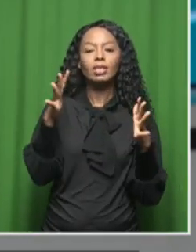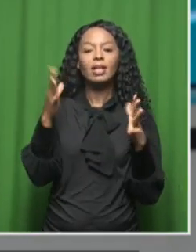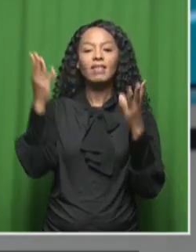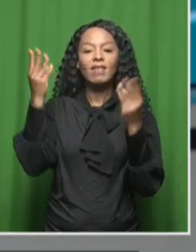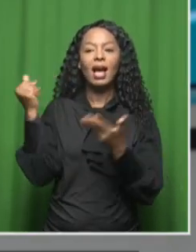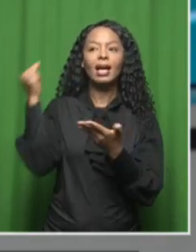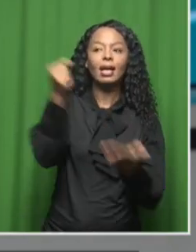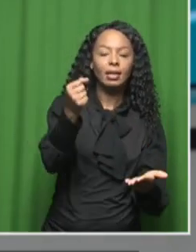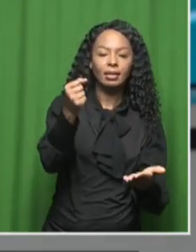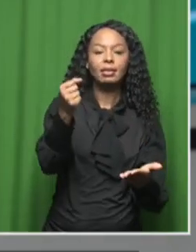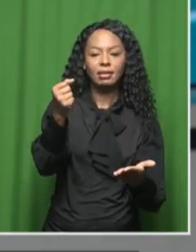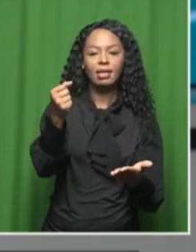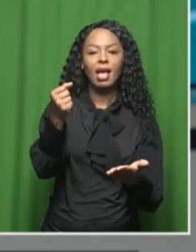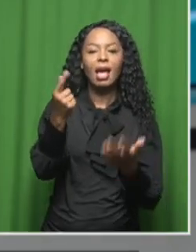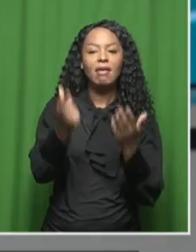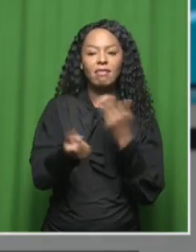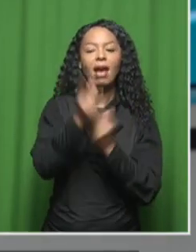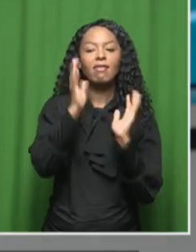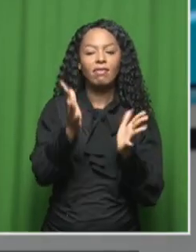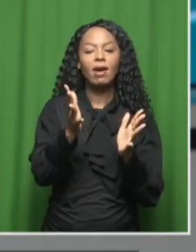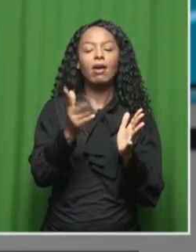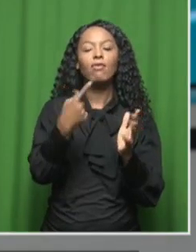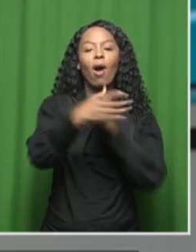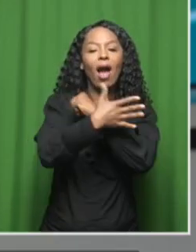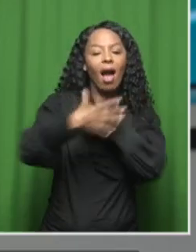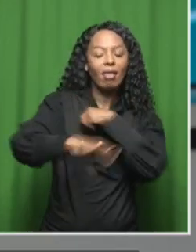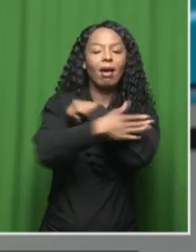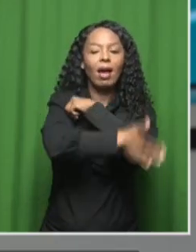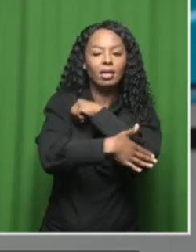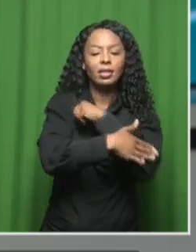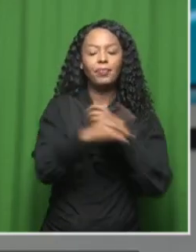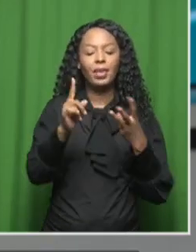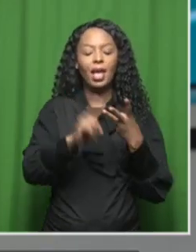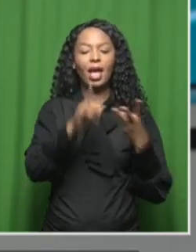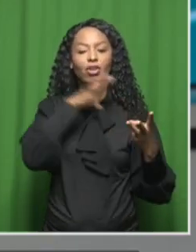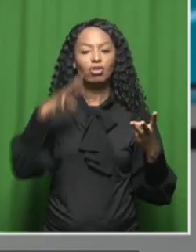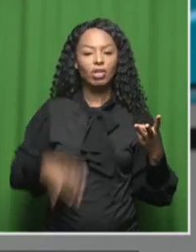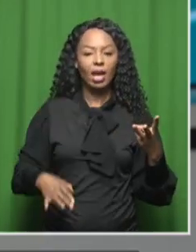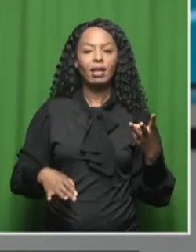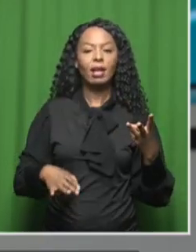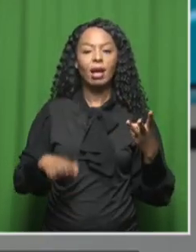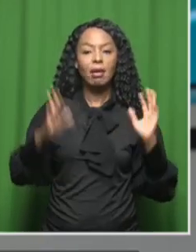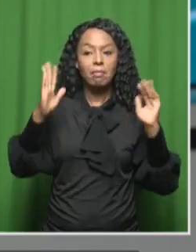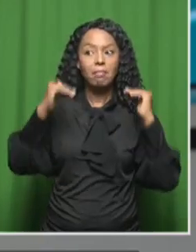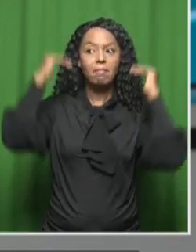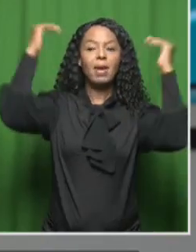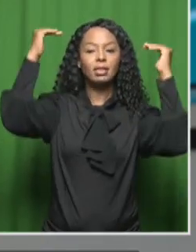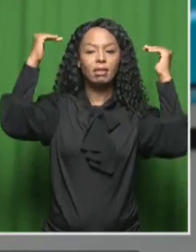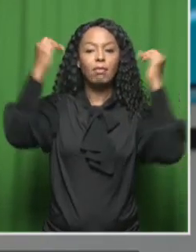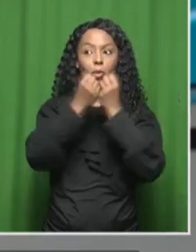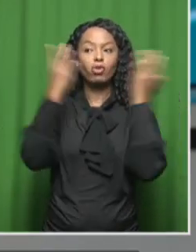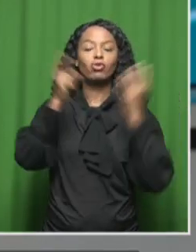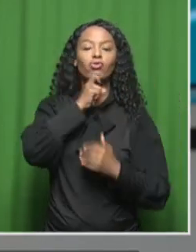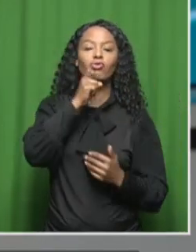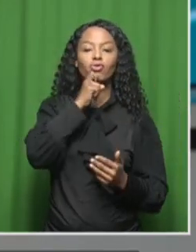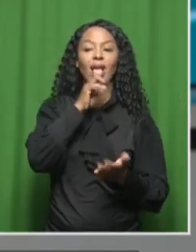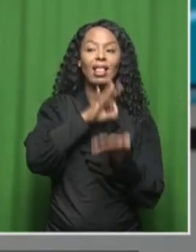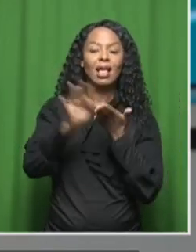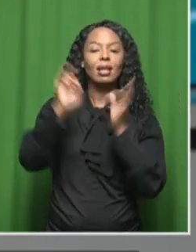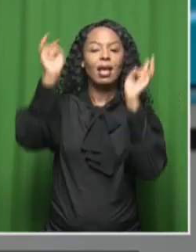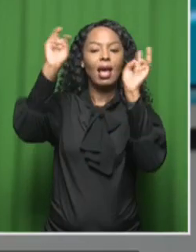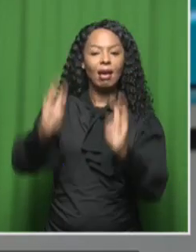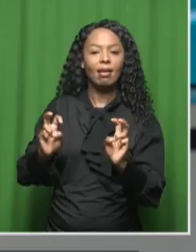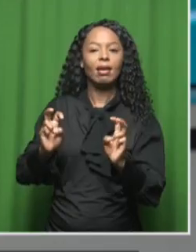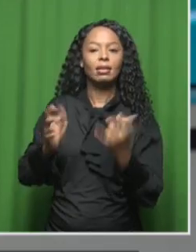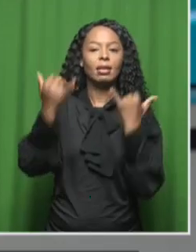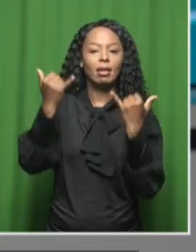world. In China, at least, we see this massive rise of a green energy sector, and increasingly those